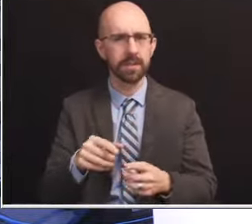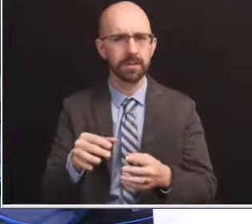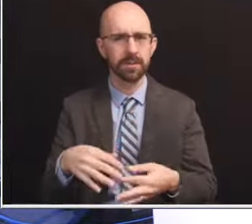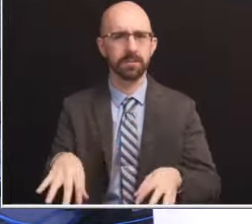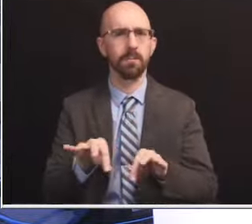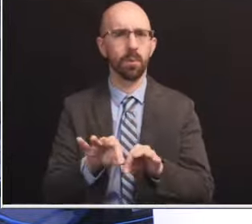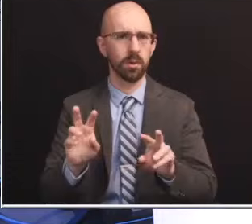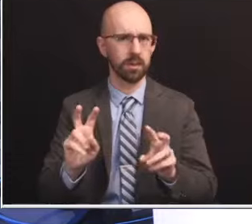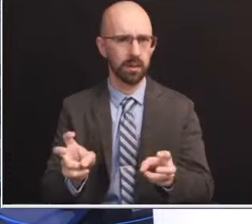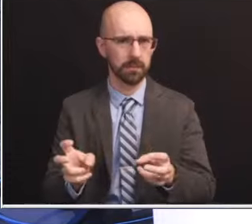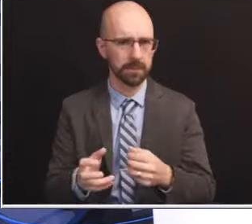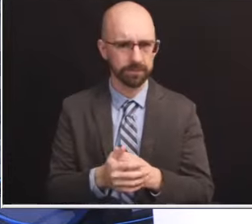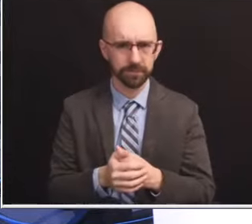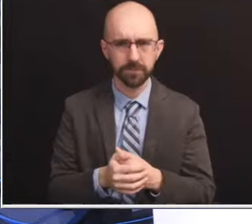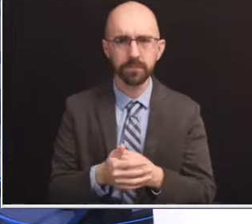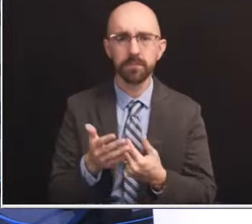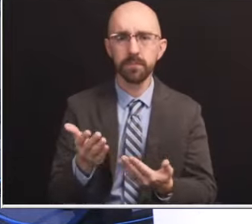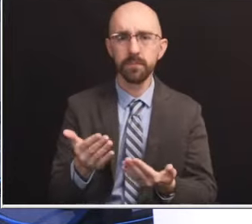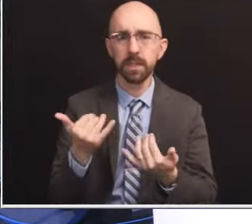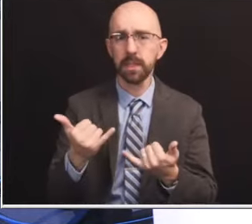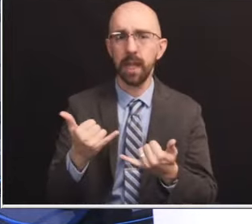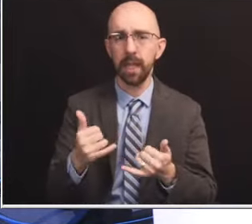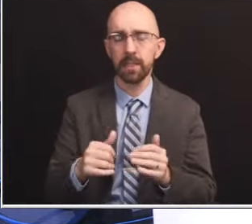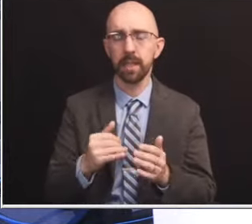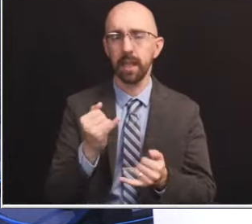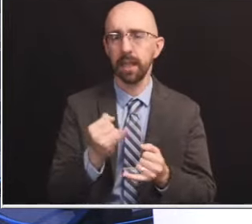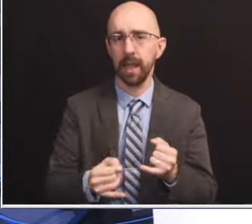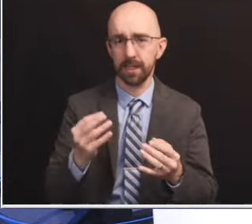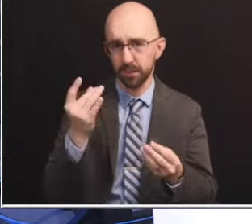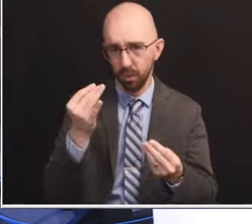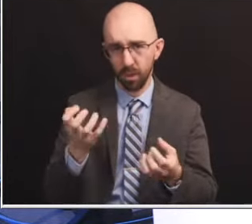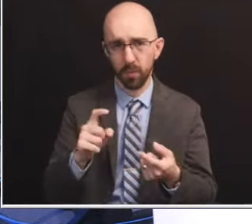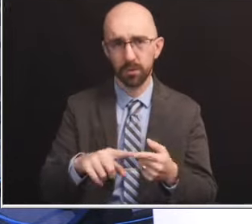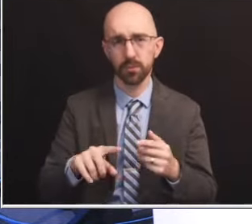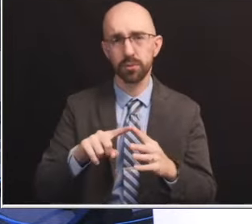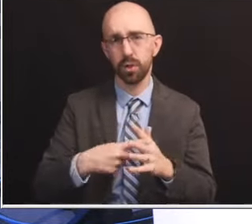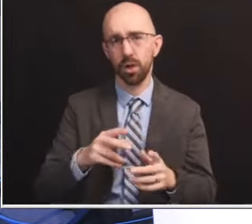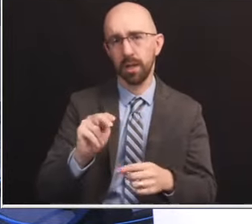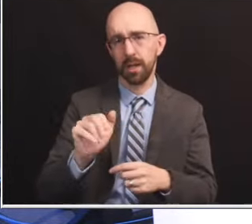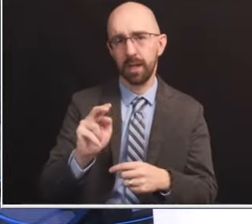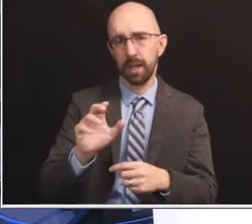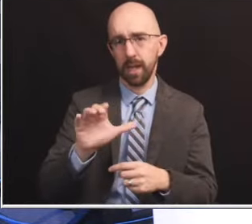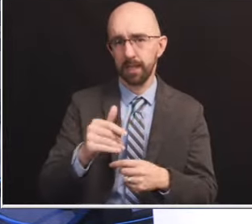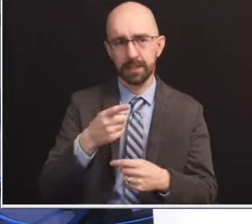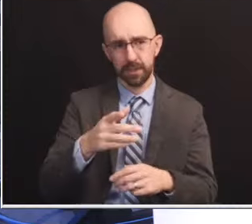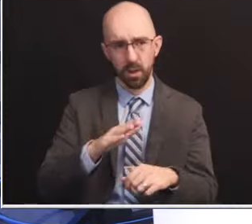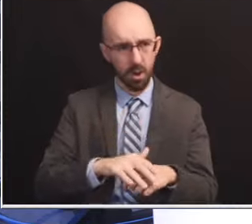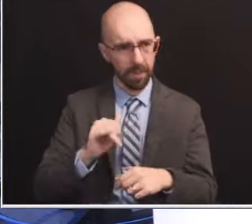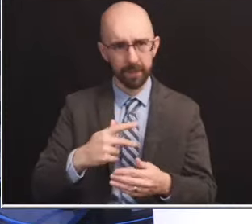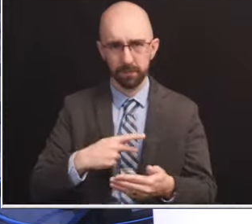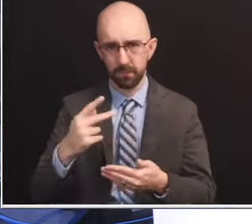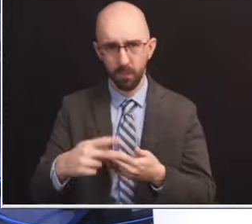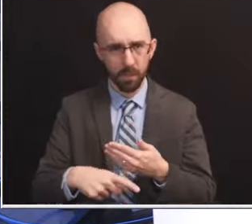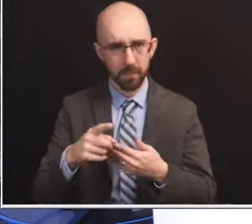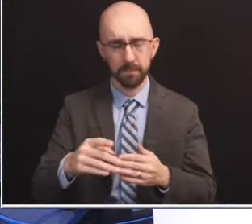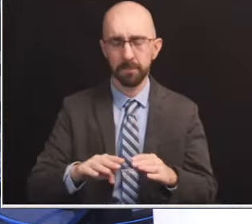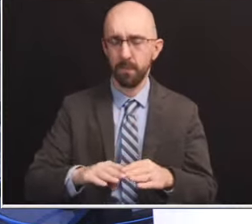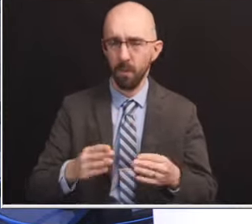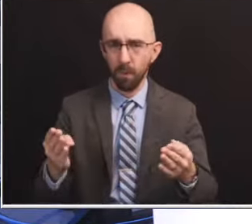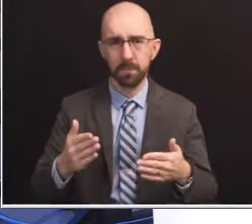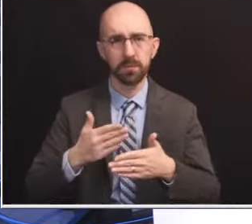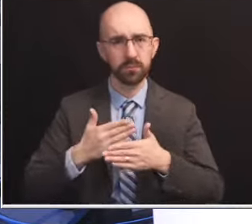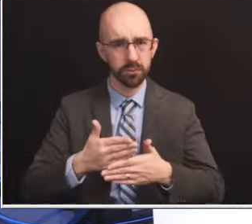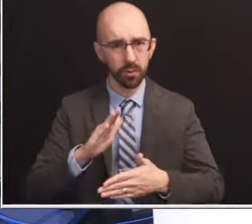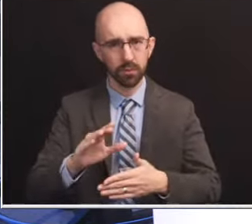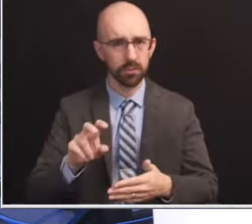topic. For today's takeaways, Nancy, I want to start with you, because you're on this program and you're very openly sharing your journey